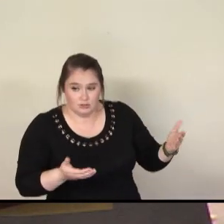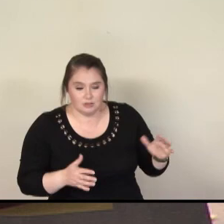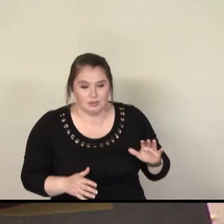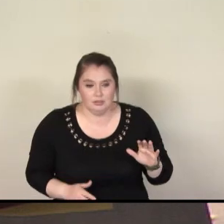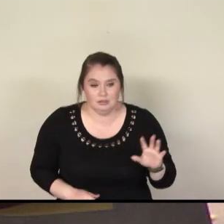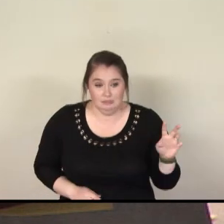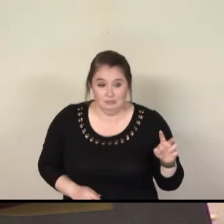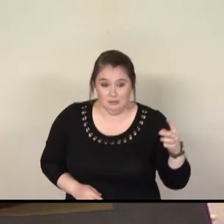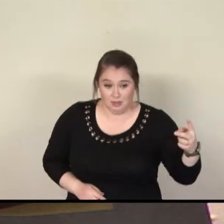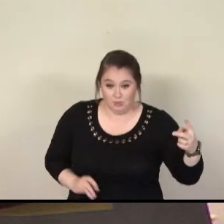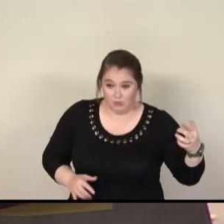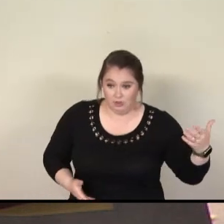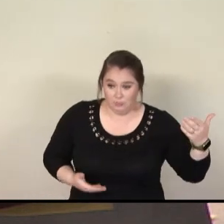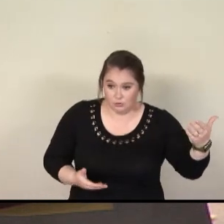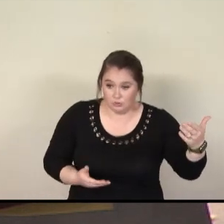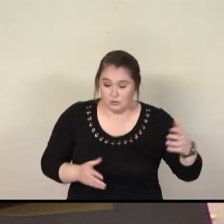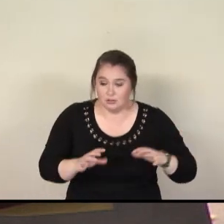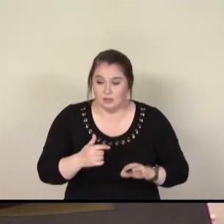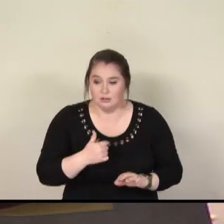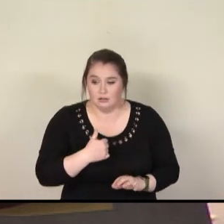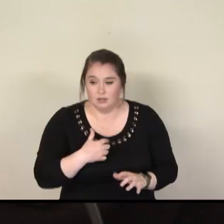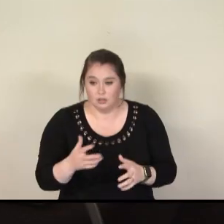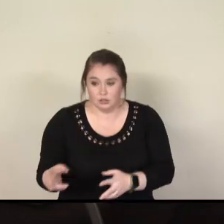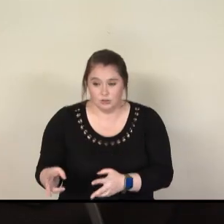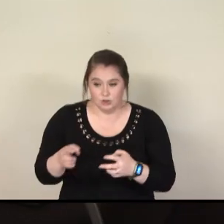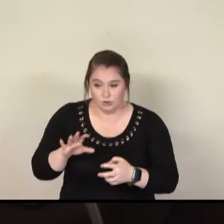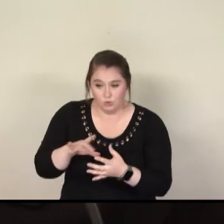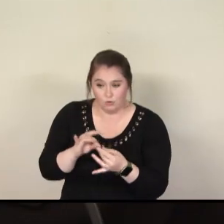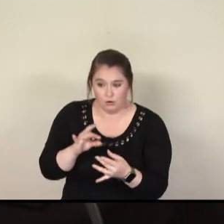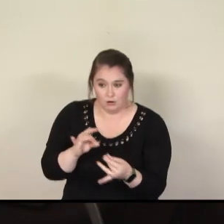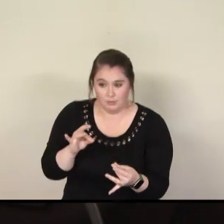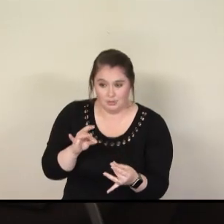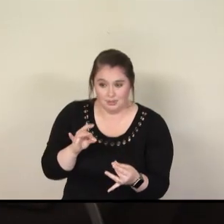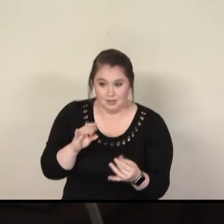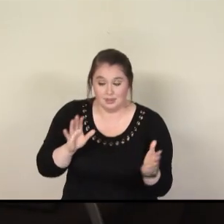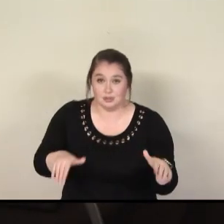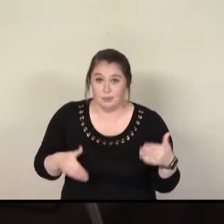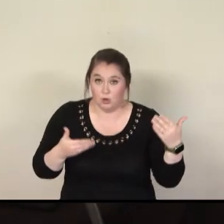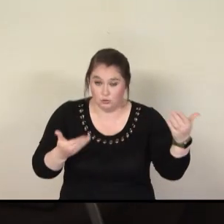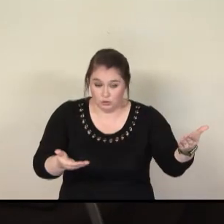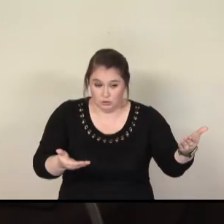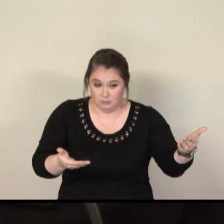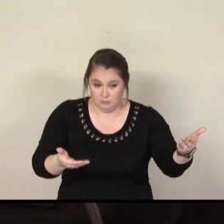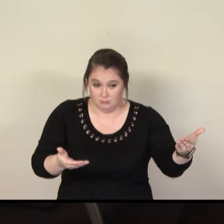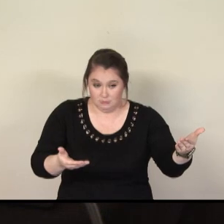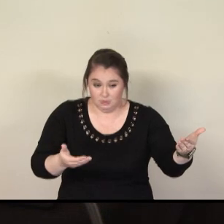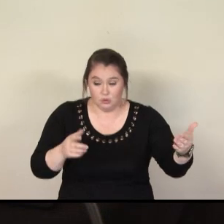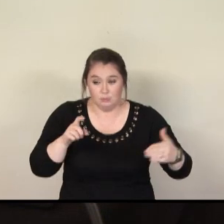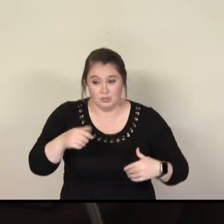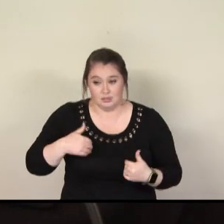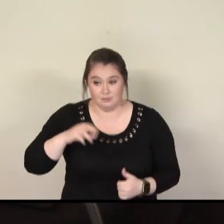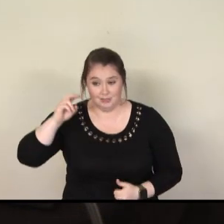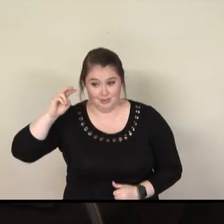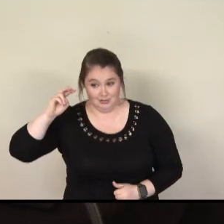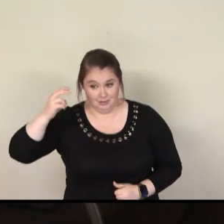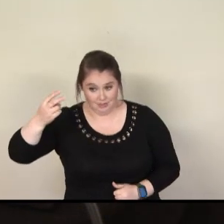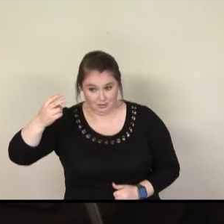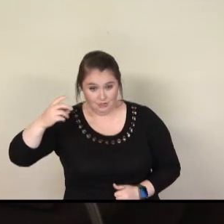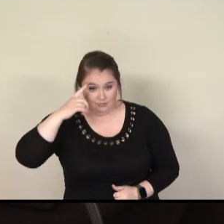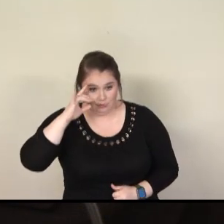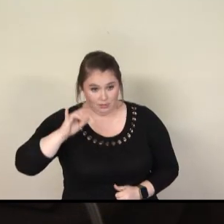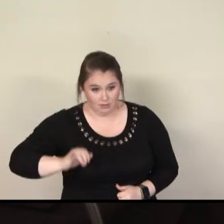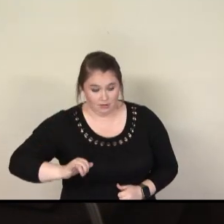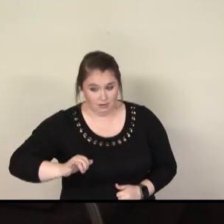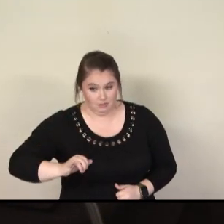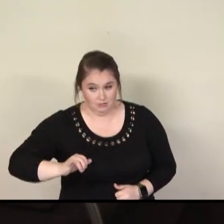second on a motion to call the question. I took your comment as being the motion, and you have to have a second on